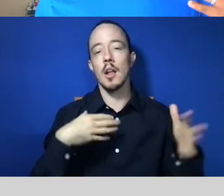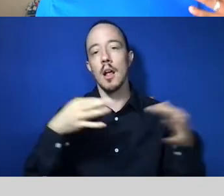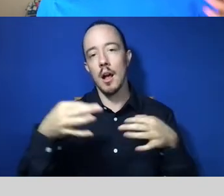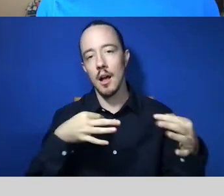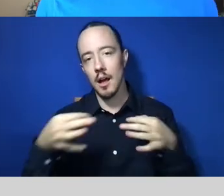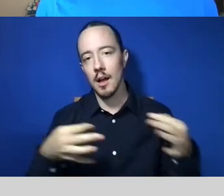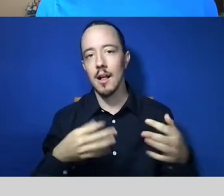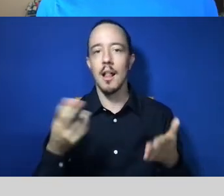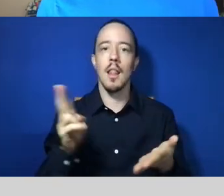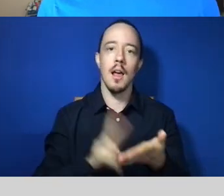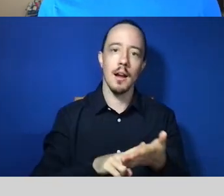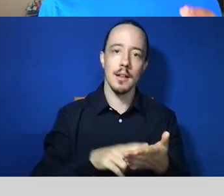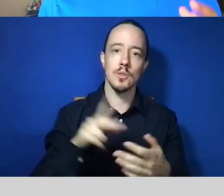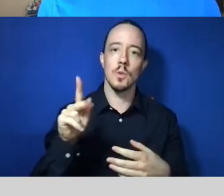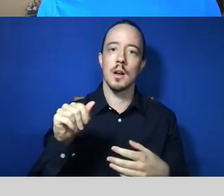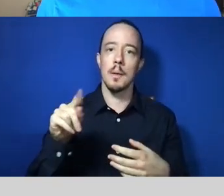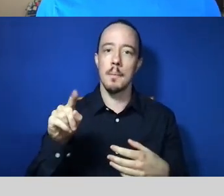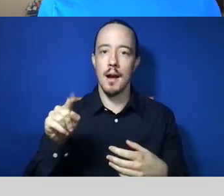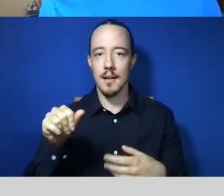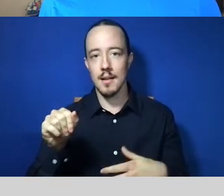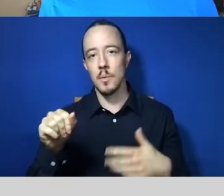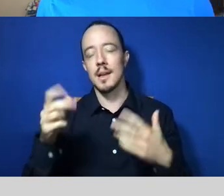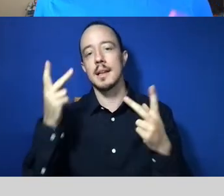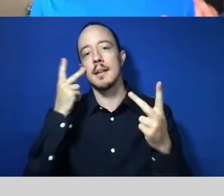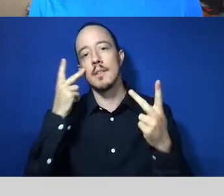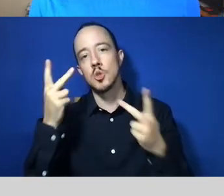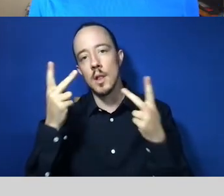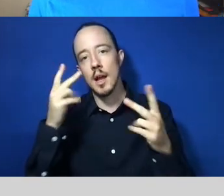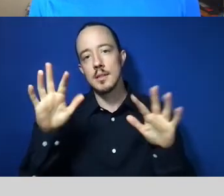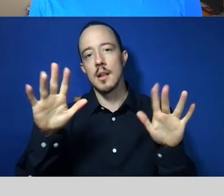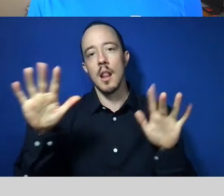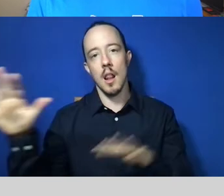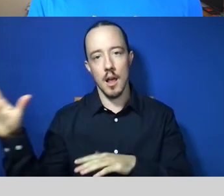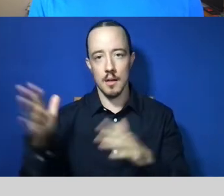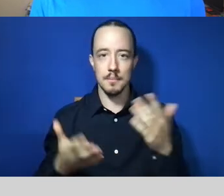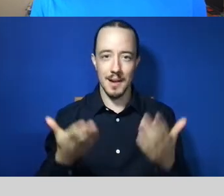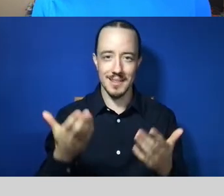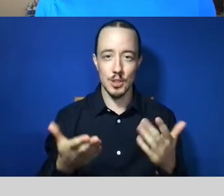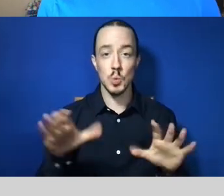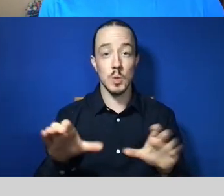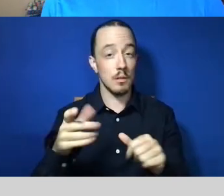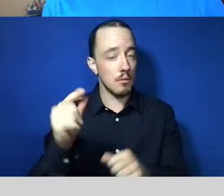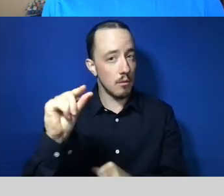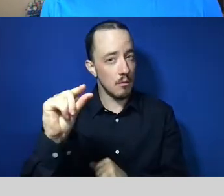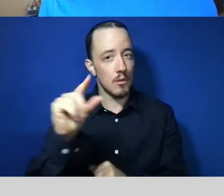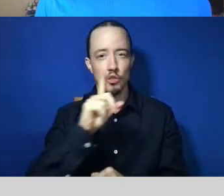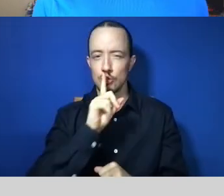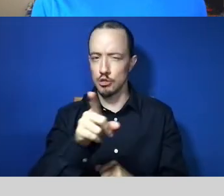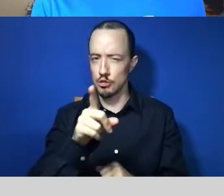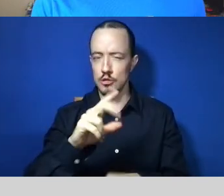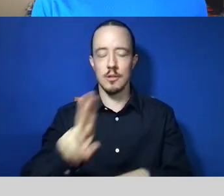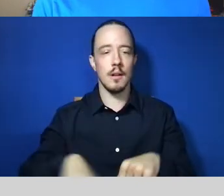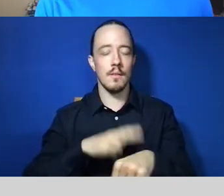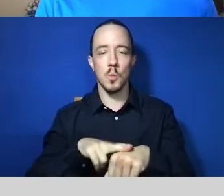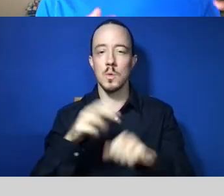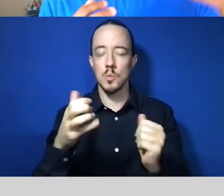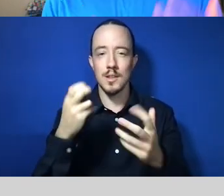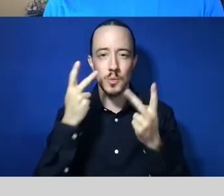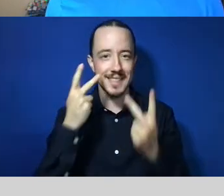about how we could log into a Kibana instance and visualize, and we might do a little bit of that. Of course, we